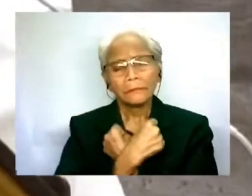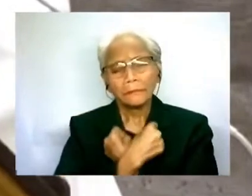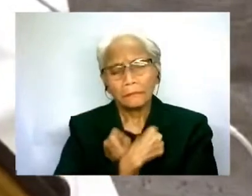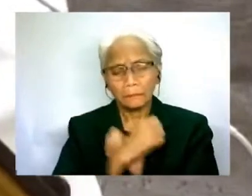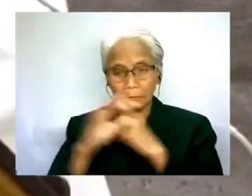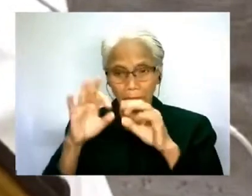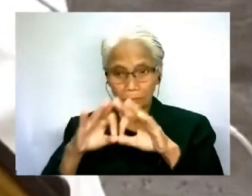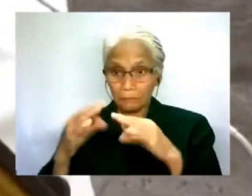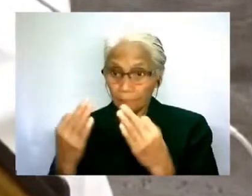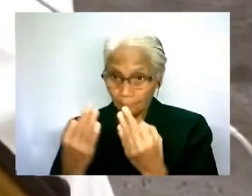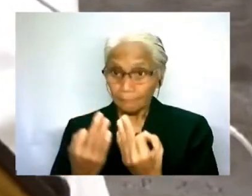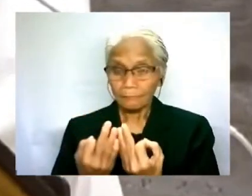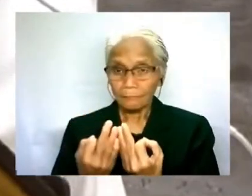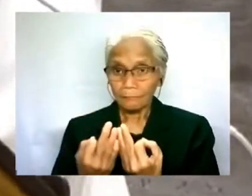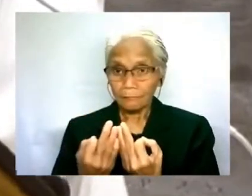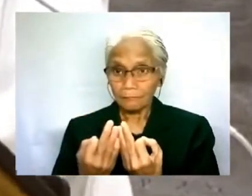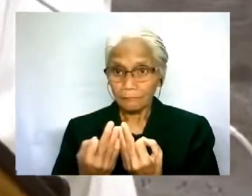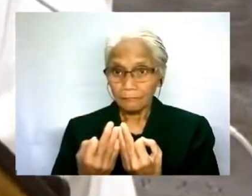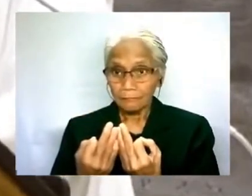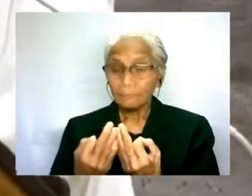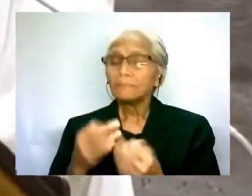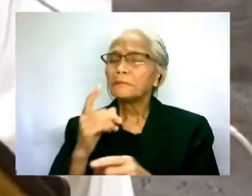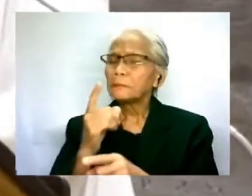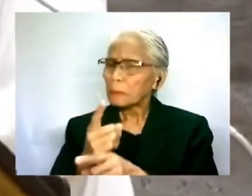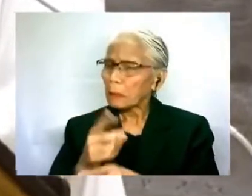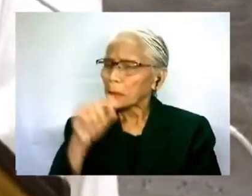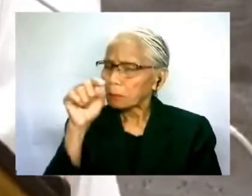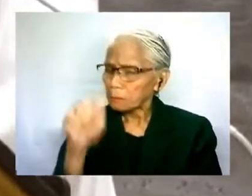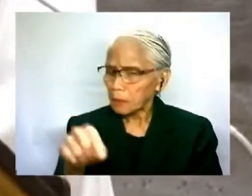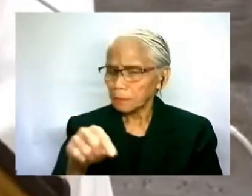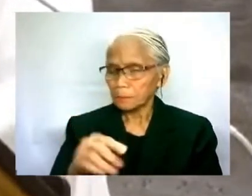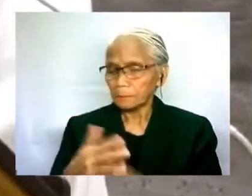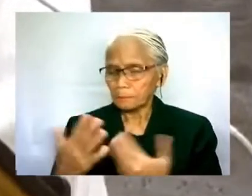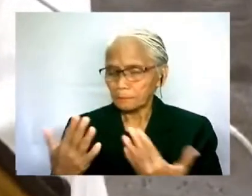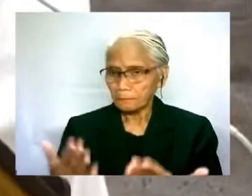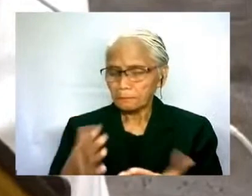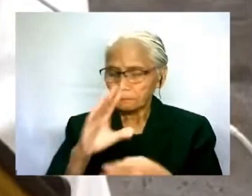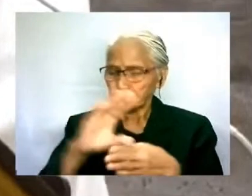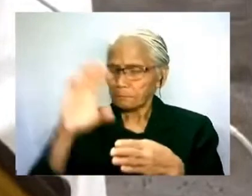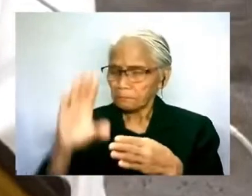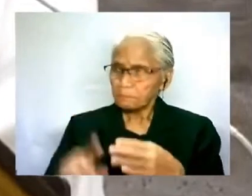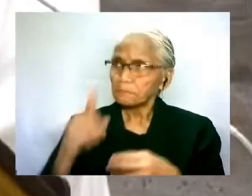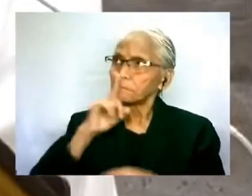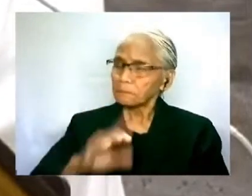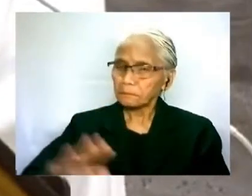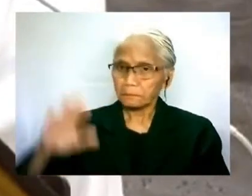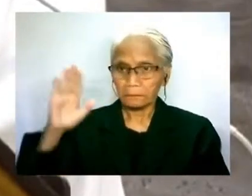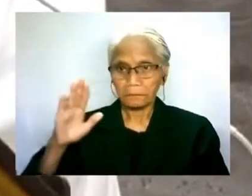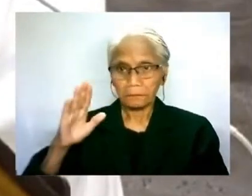That is the fulfillment of the promise of God for you at this moment.